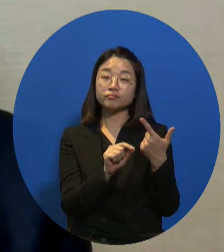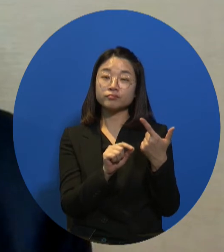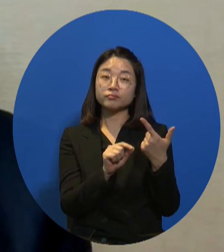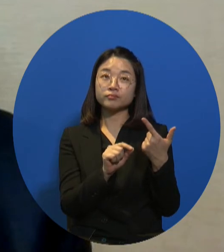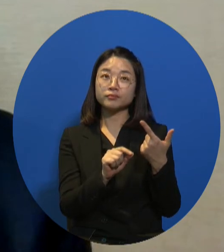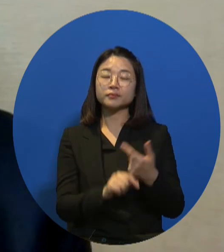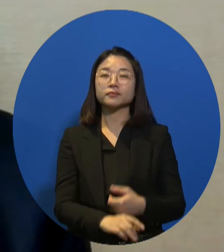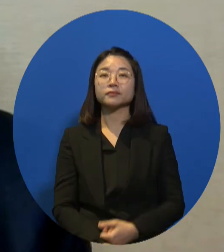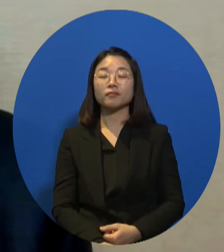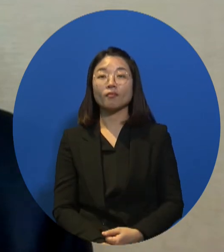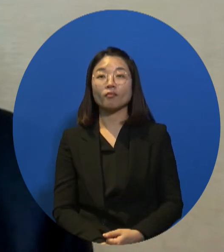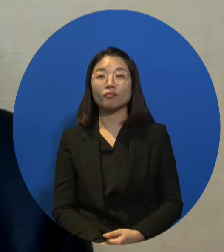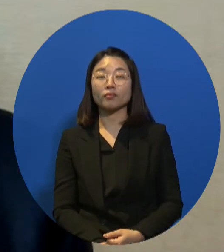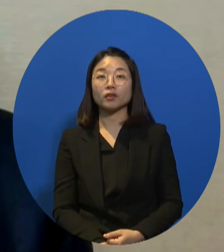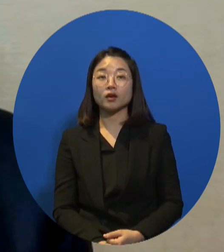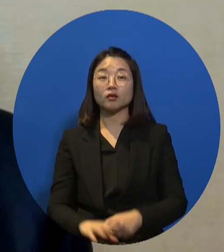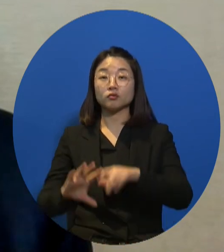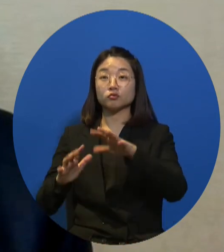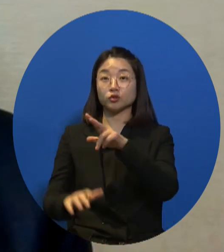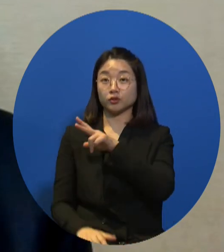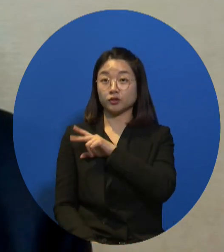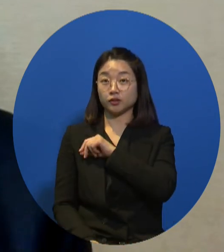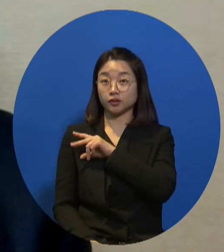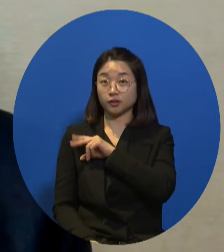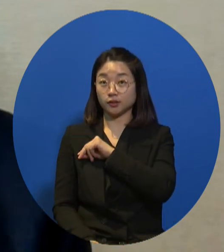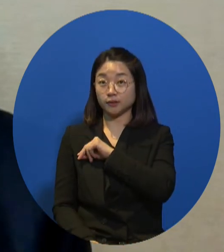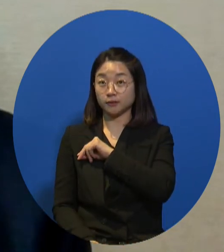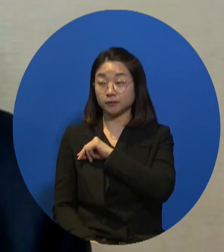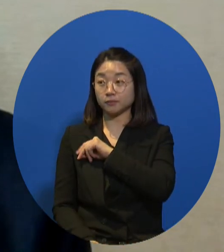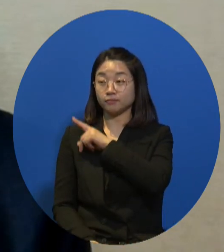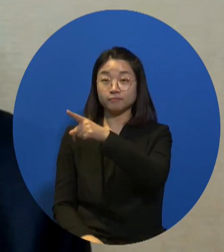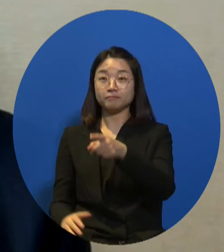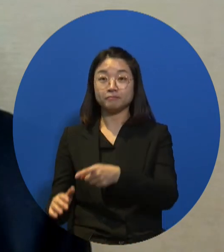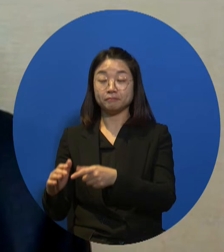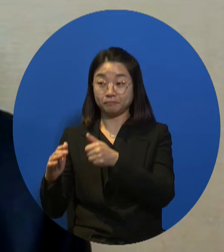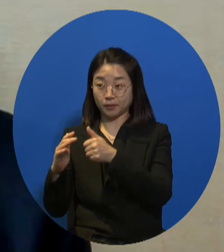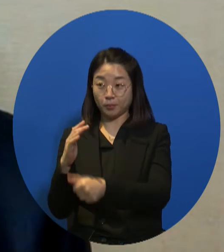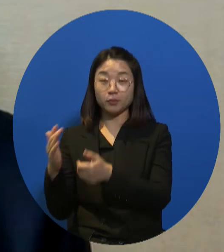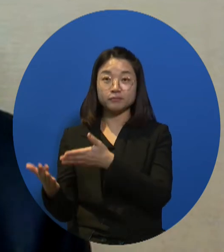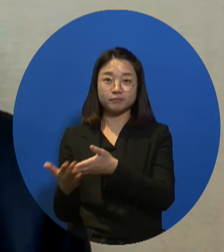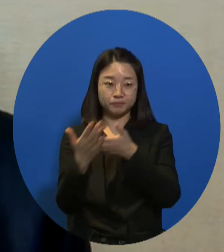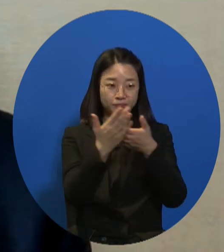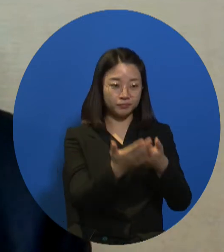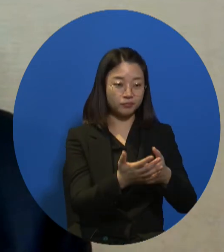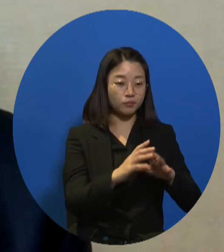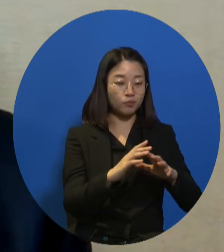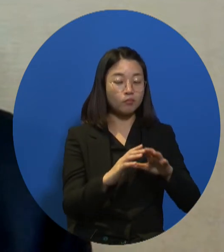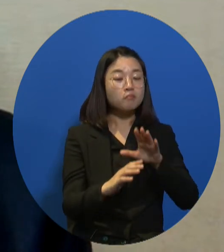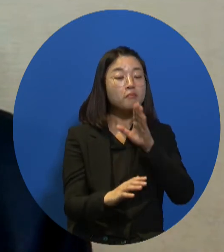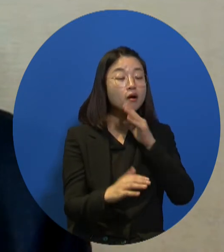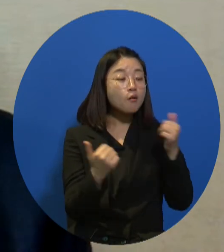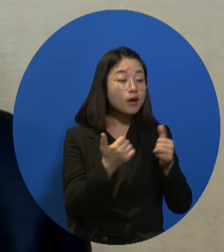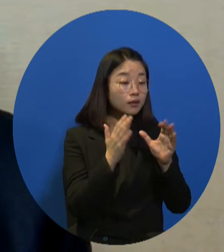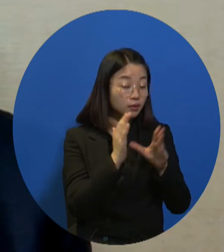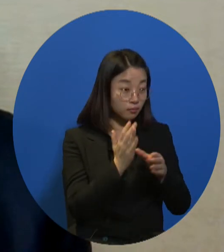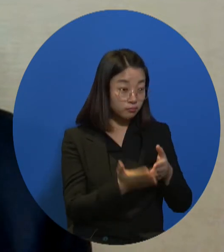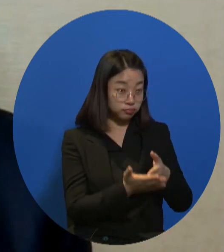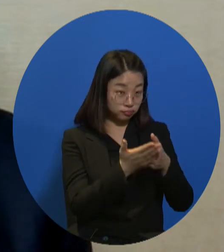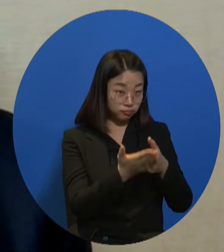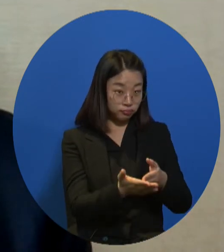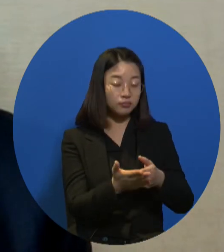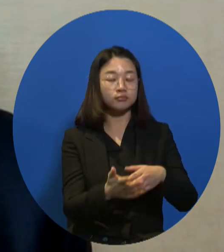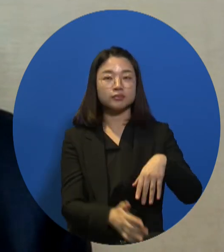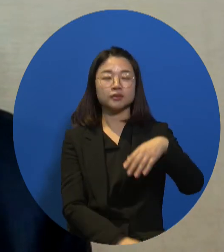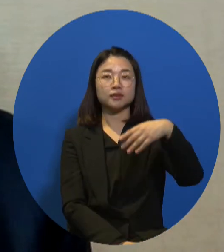this optional protocol ratification bill was actually